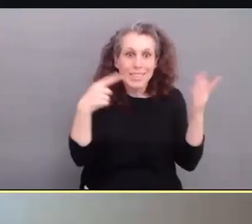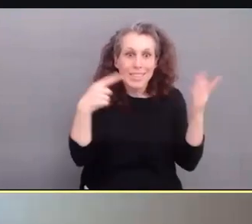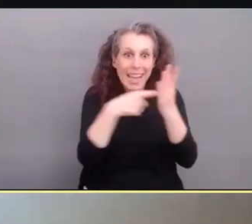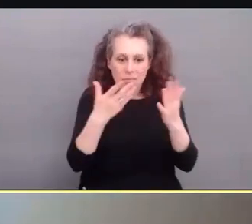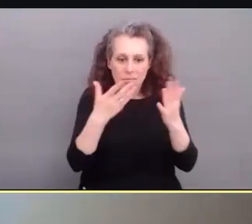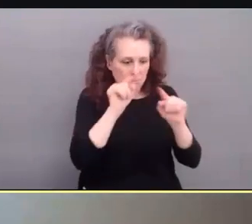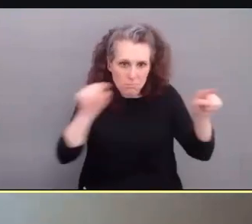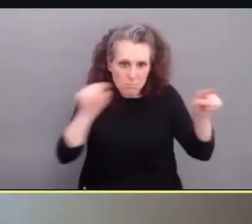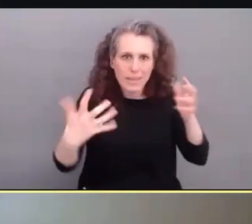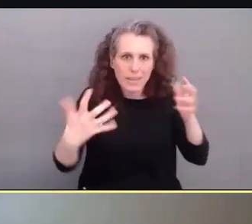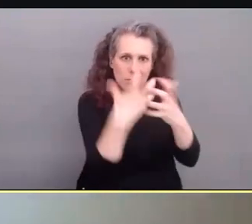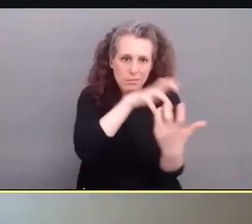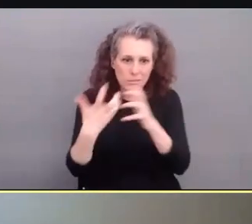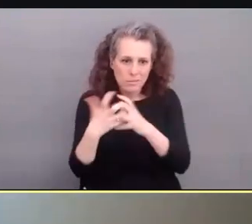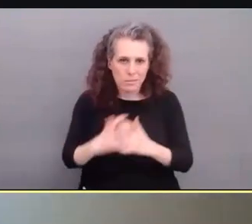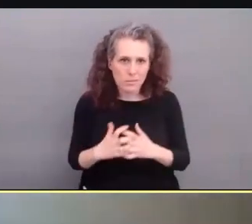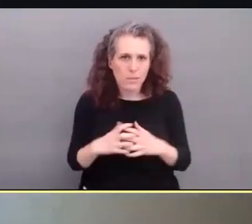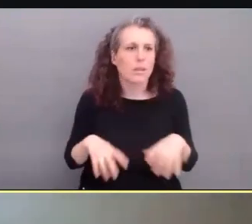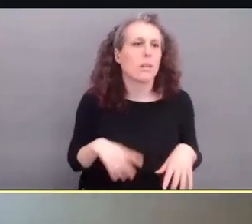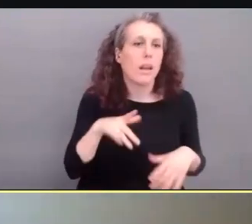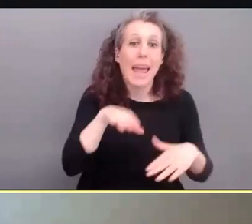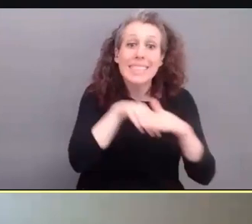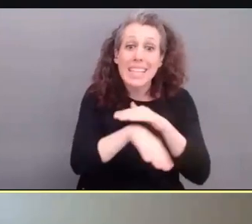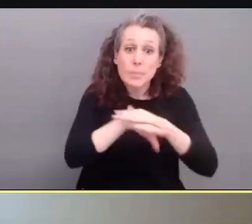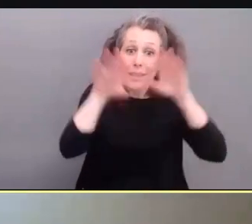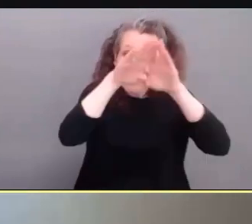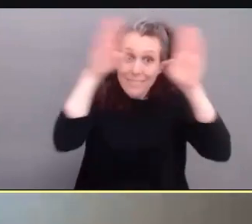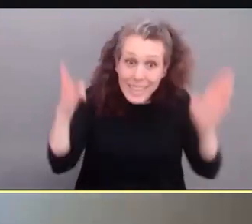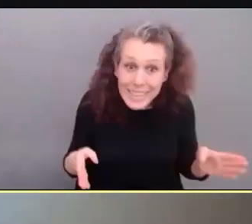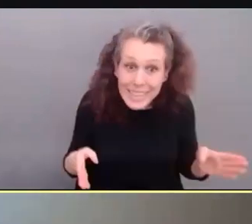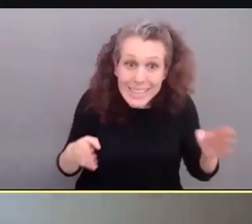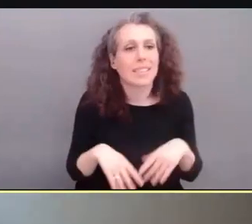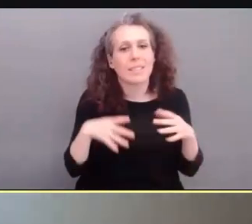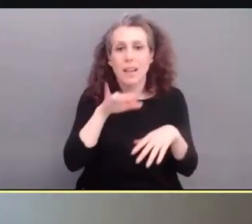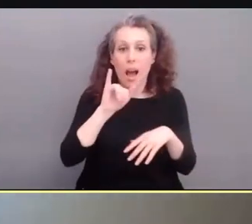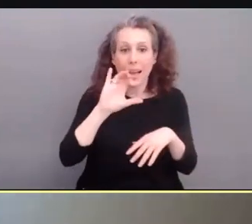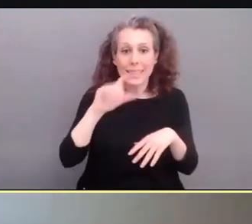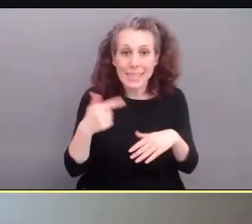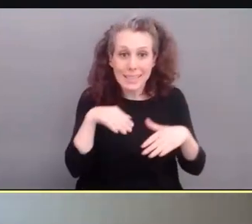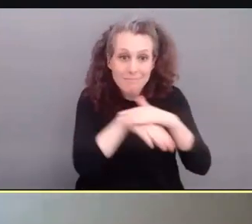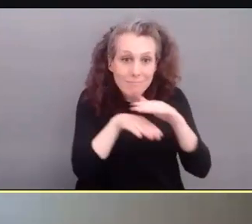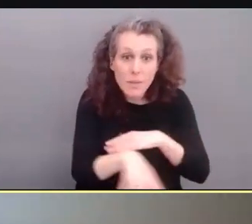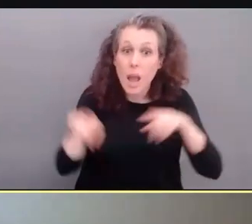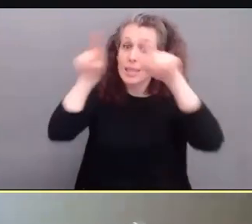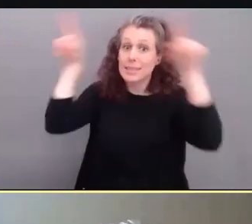demanding accessible facilities, accessible ICT, signage,